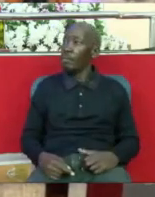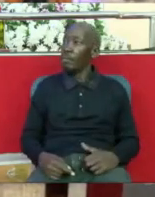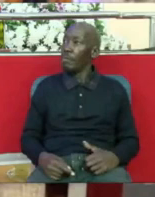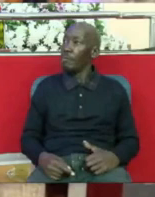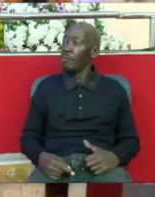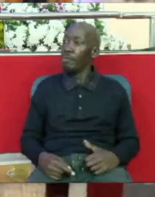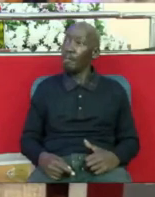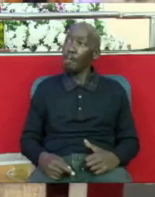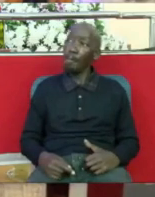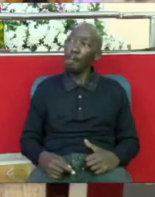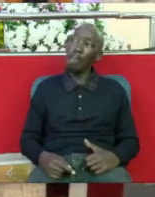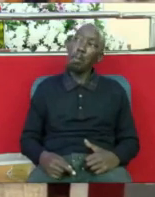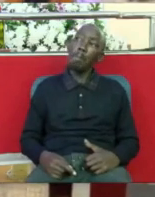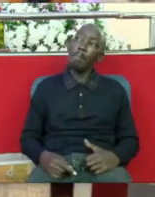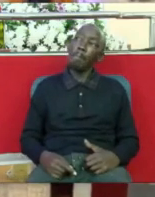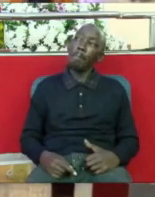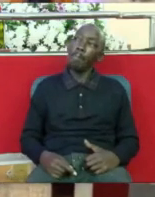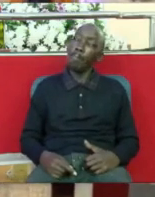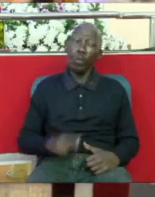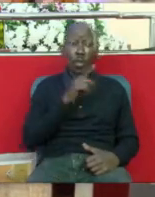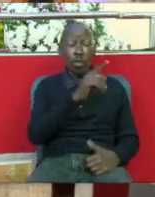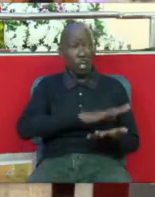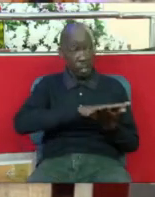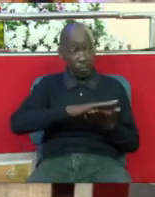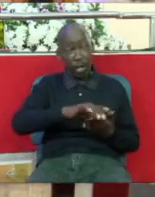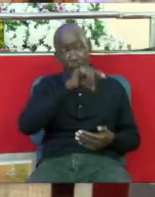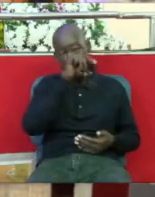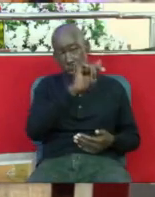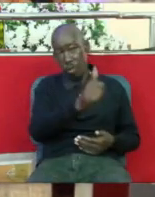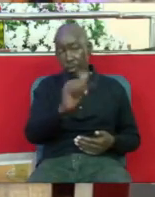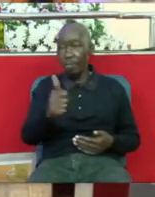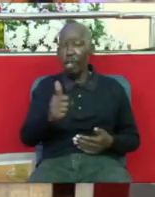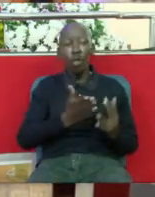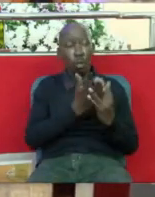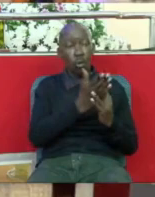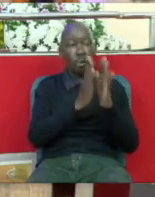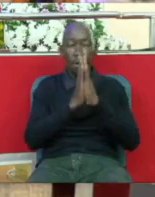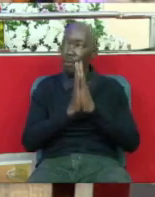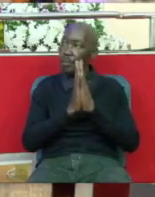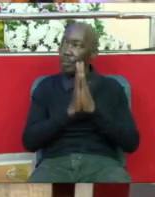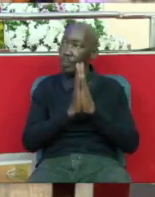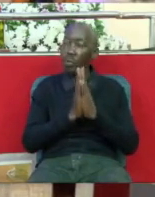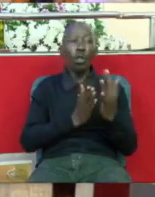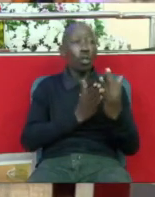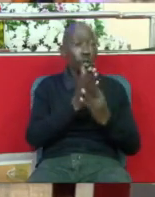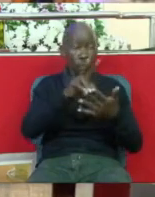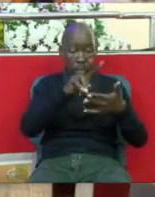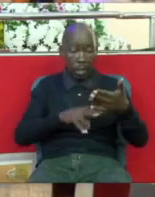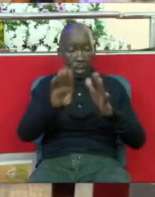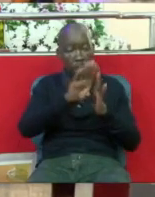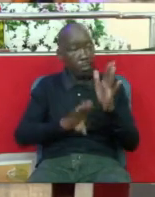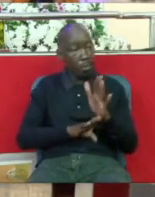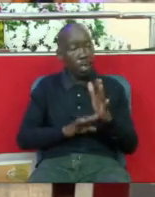Roho Mtakatifu. You sanctify yourself. Ujitakase. Through prayer. Kupitia maombi. Through scripture. Kupitia